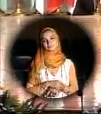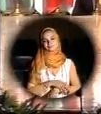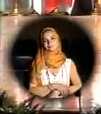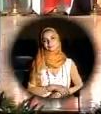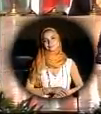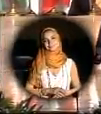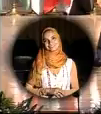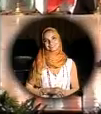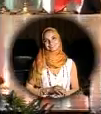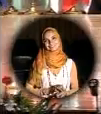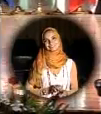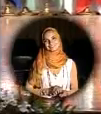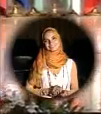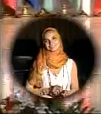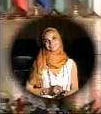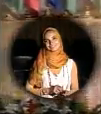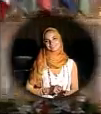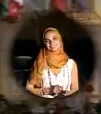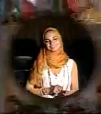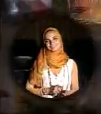Sei un grande.